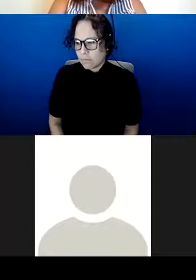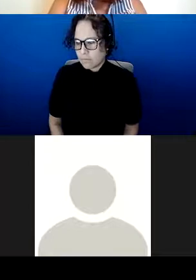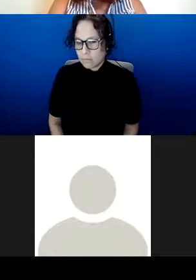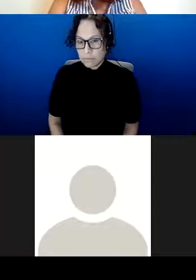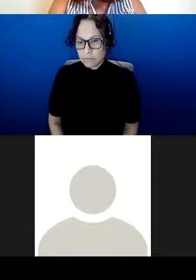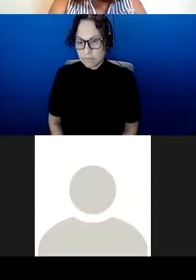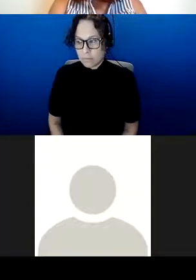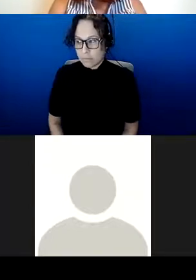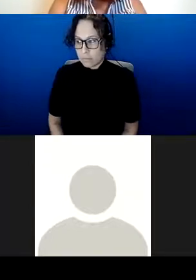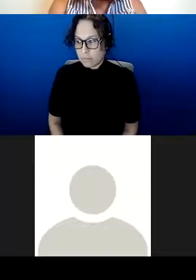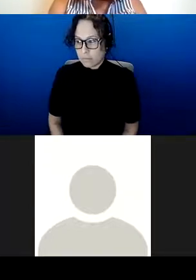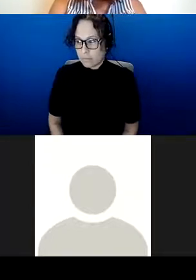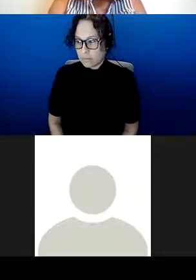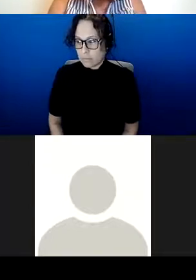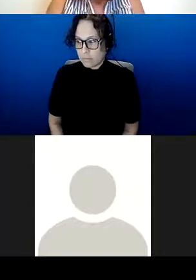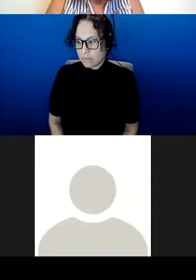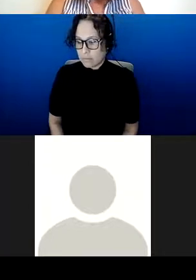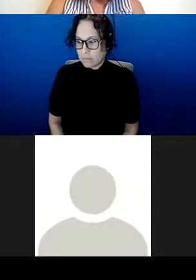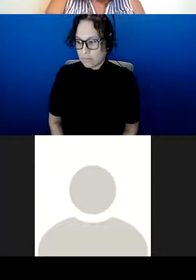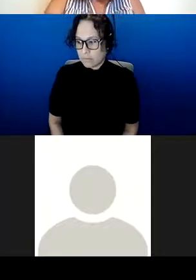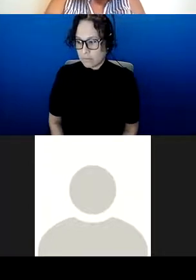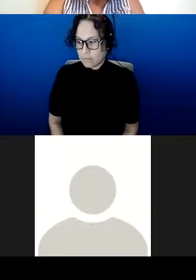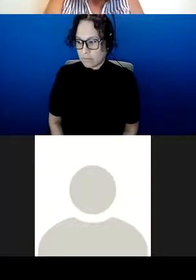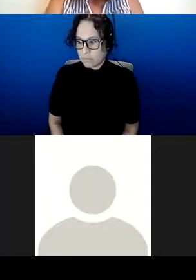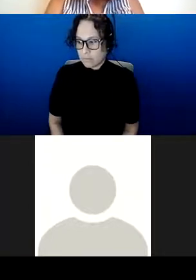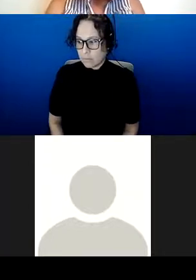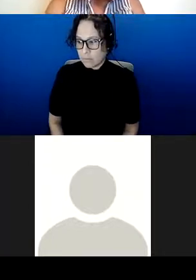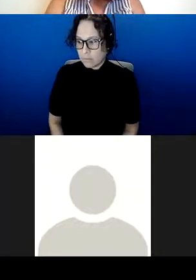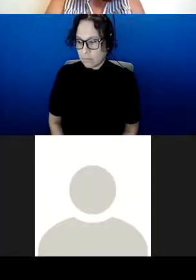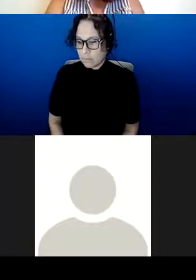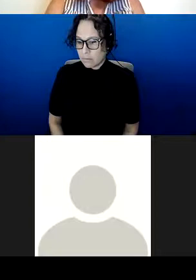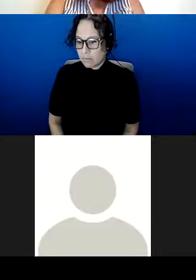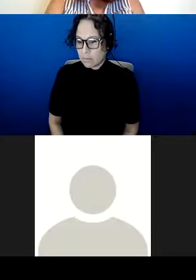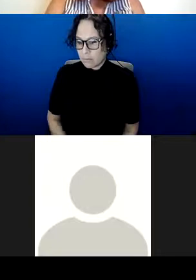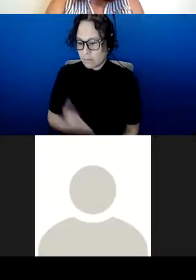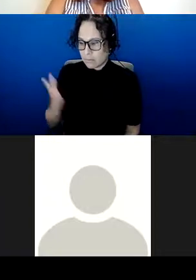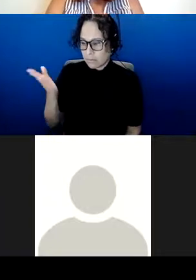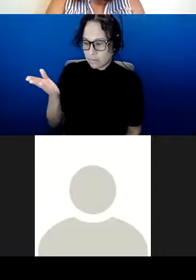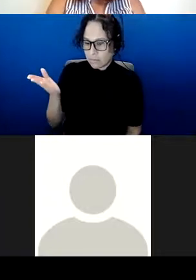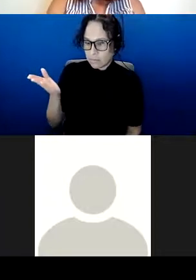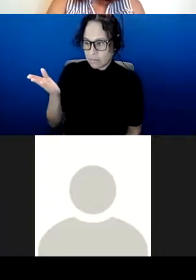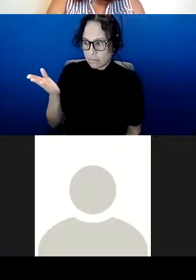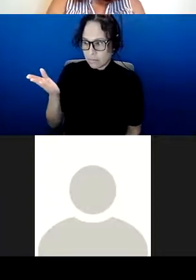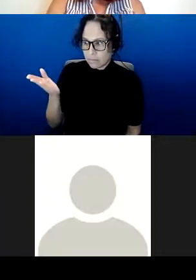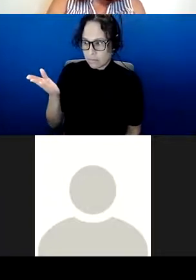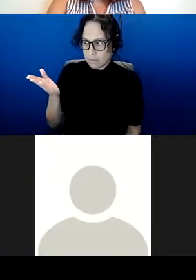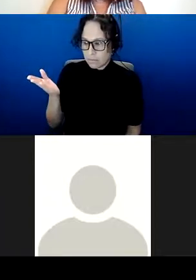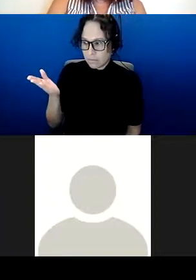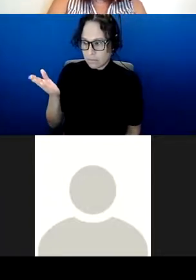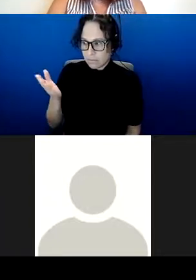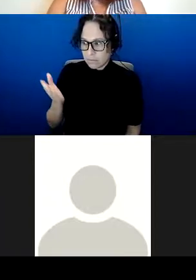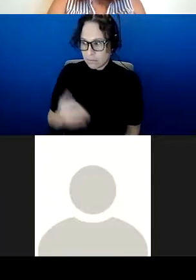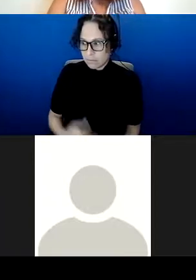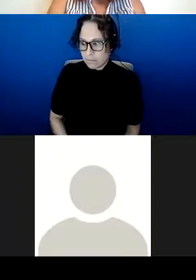Accessible ways to telehealth with your doctor. Number 1, you can see your doctor and the interpreter on the same screen.